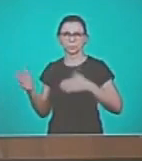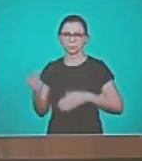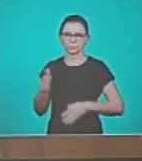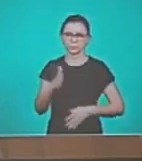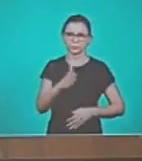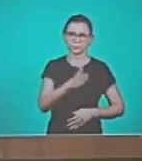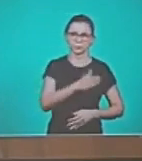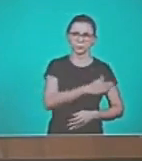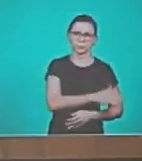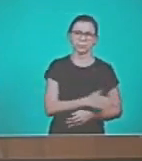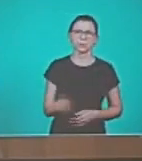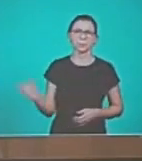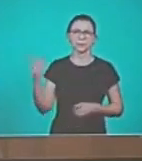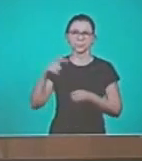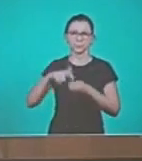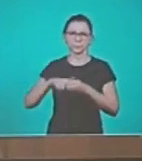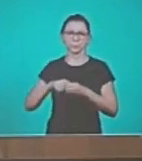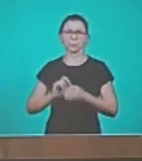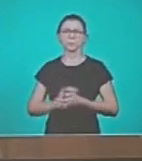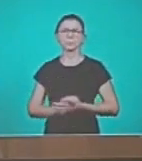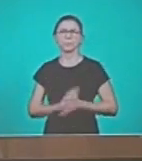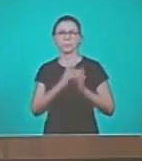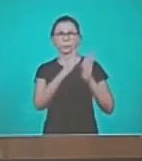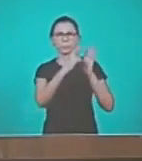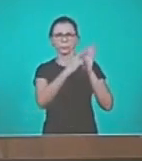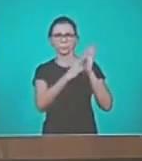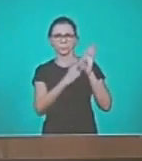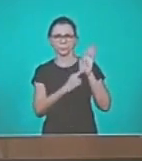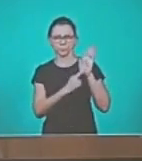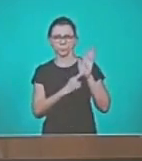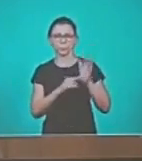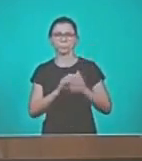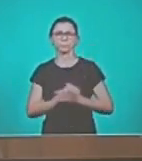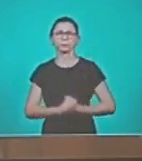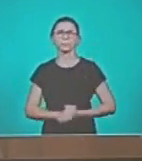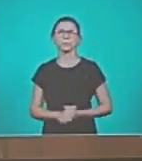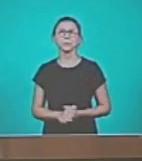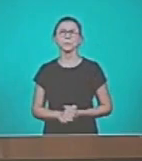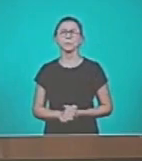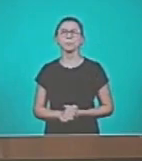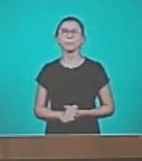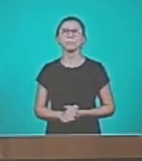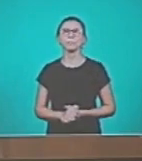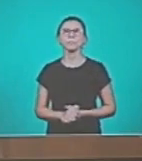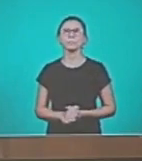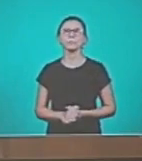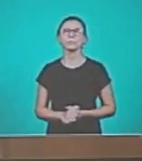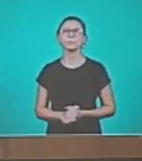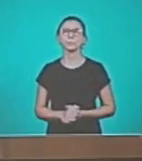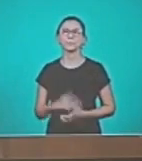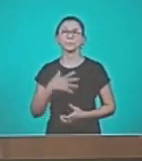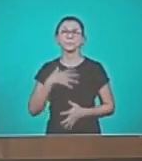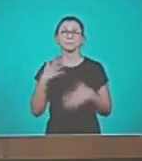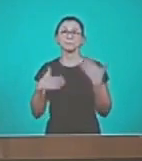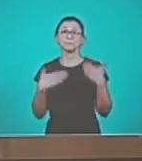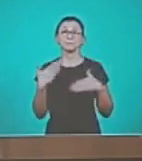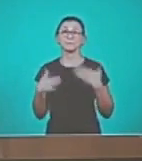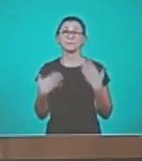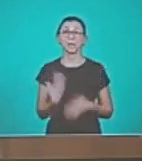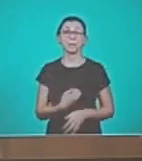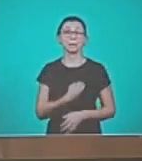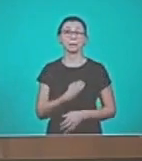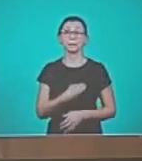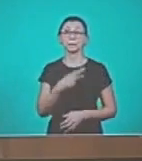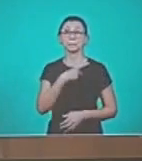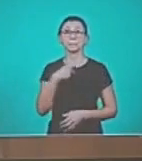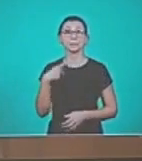our days. We're going to go back now to our report. There is a lot to be said, but what brings great joy to our